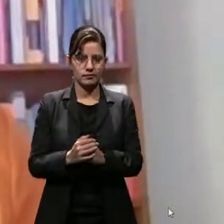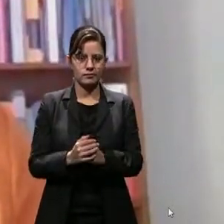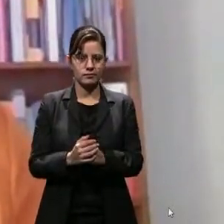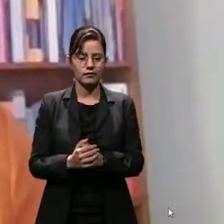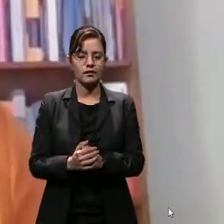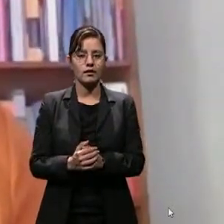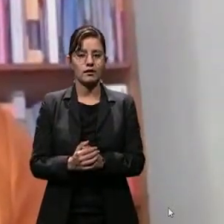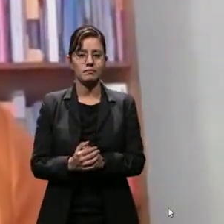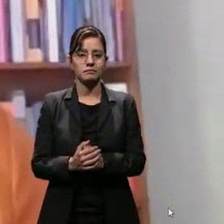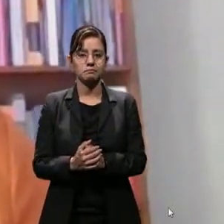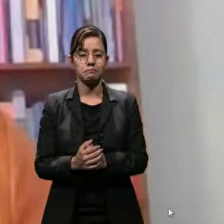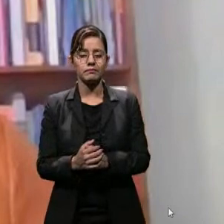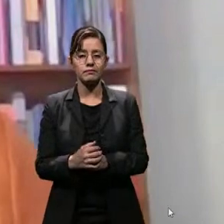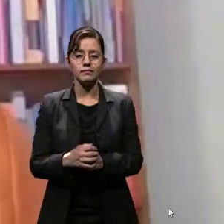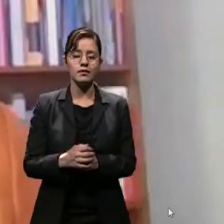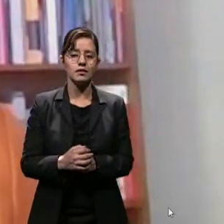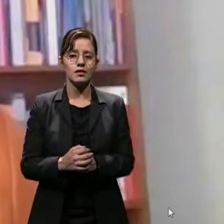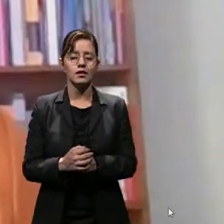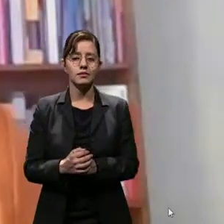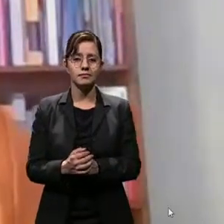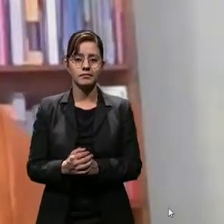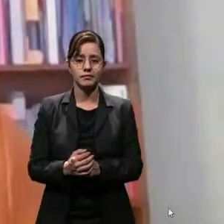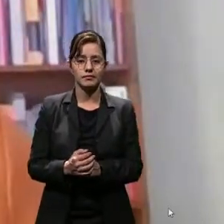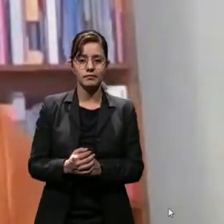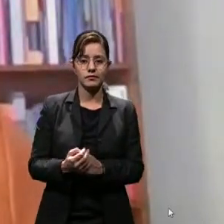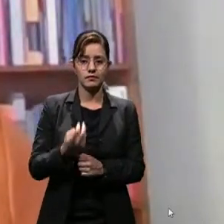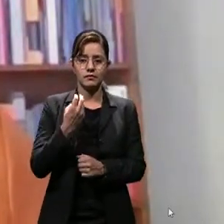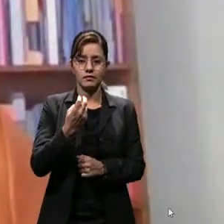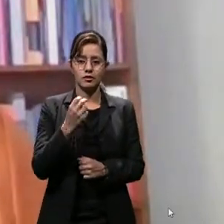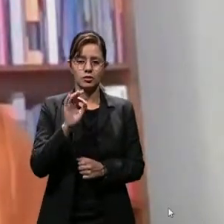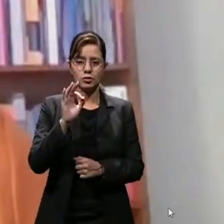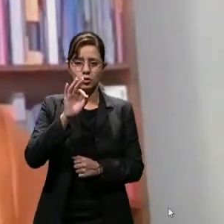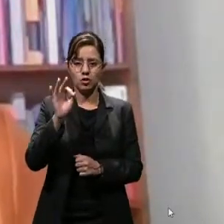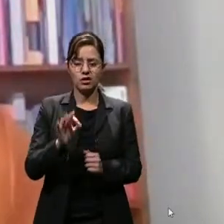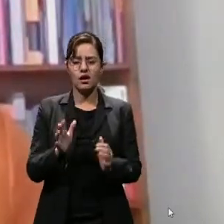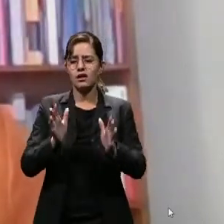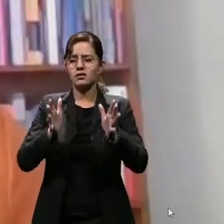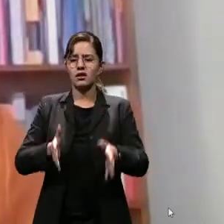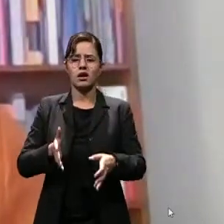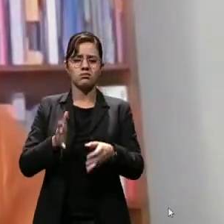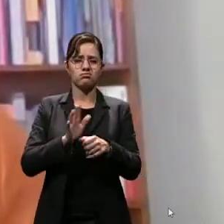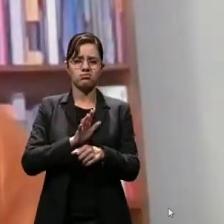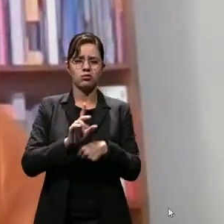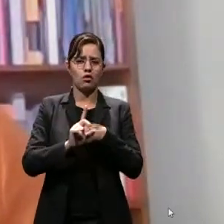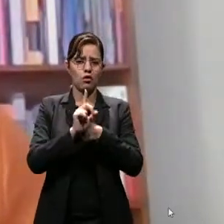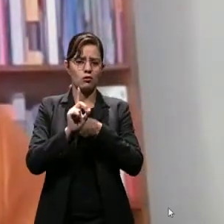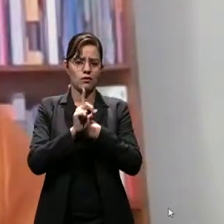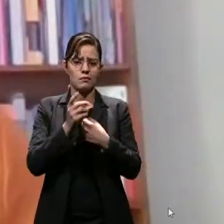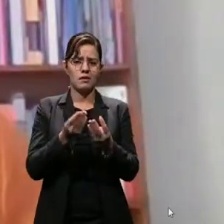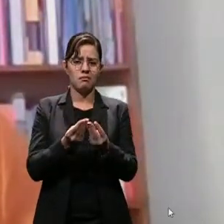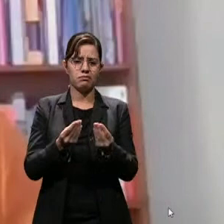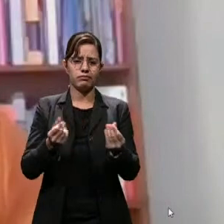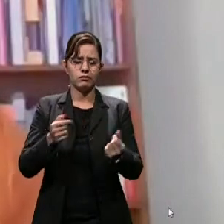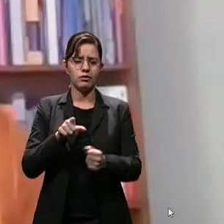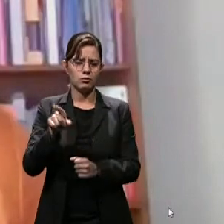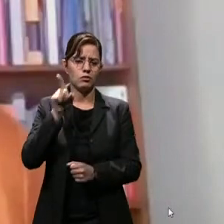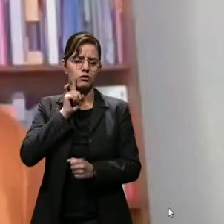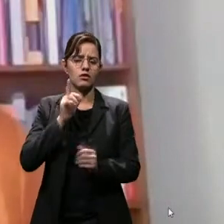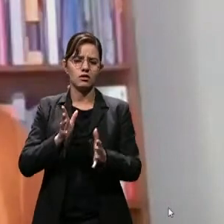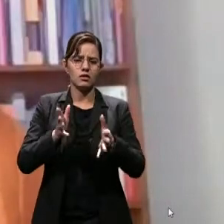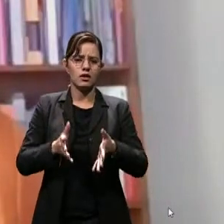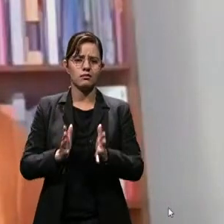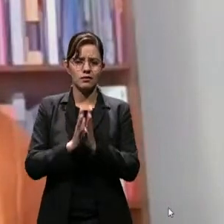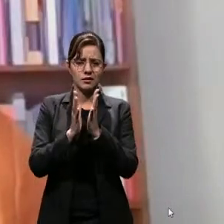The quotas were not meeting this challenge of incorporating women